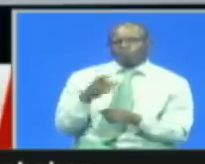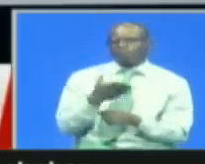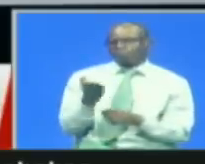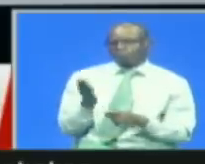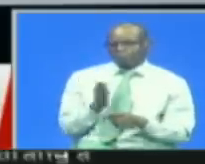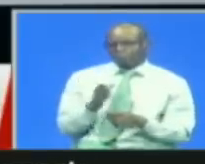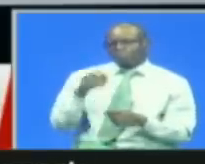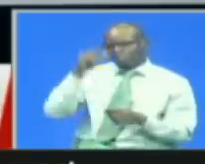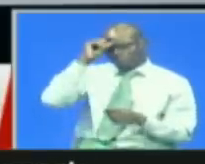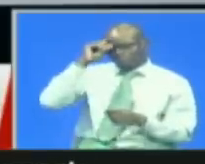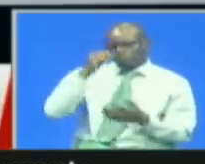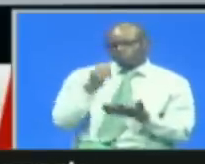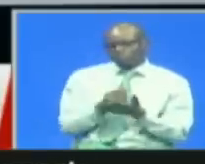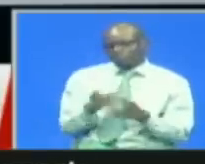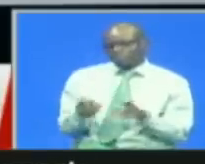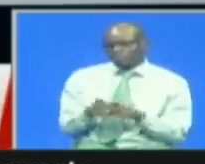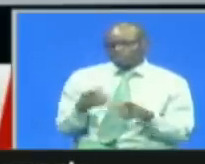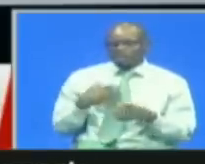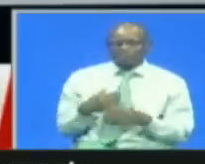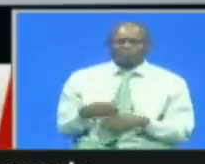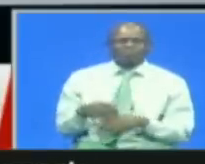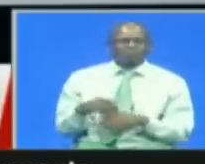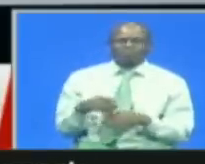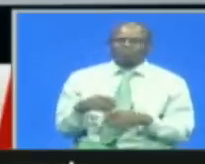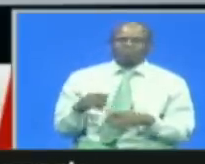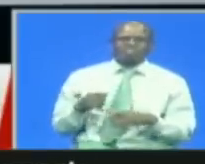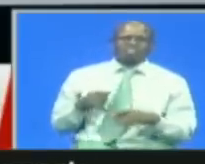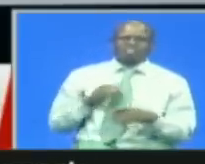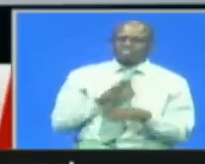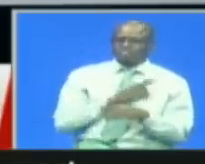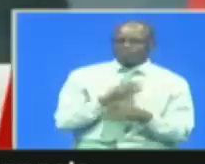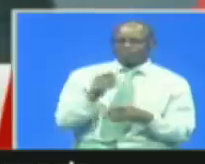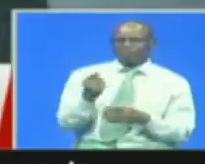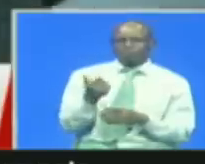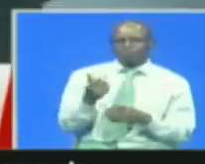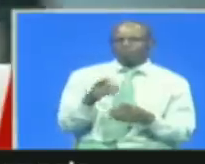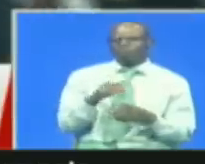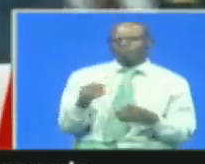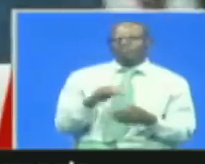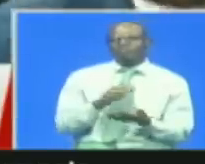and inadequate funding. NTV's Silas Apollo reports.